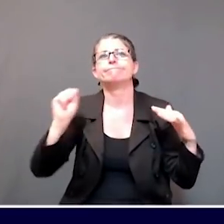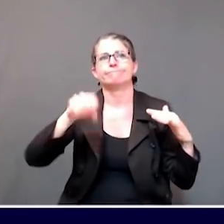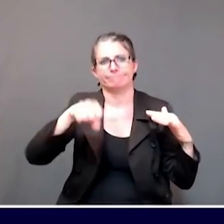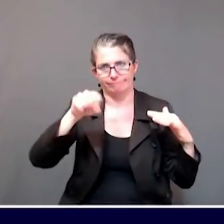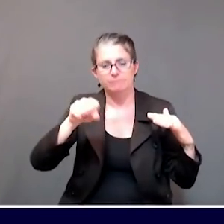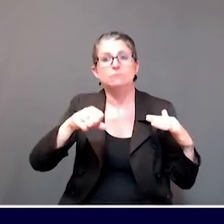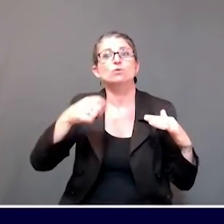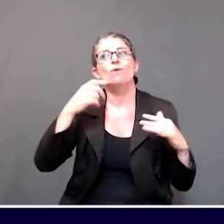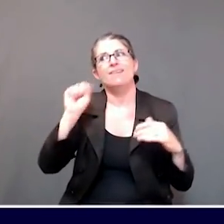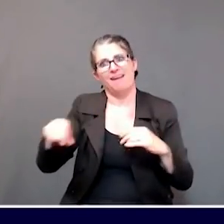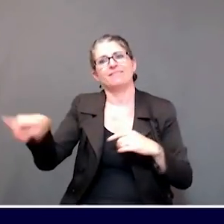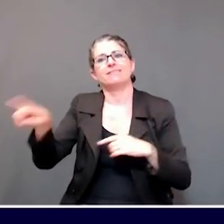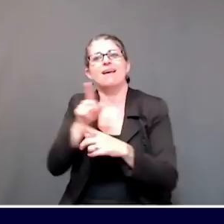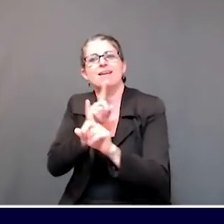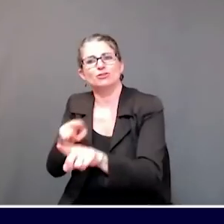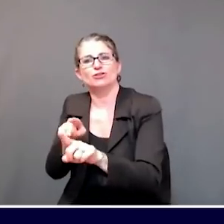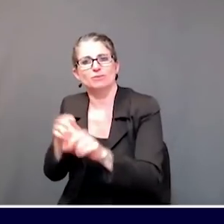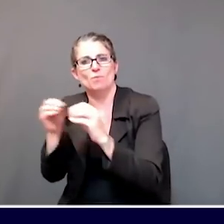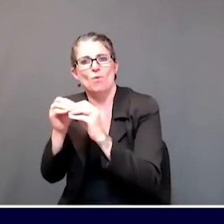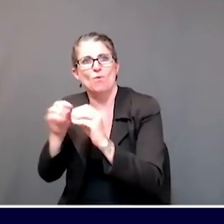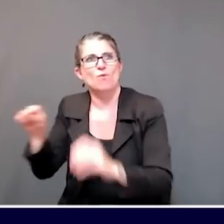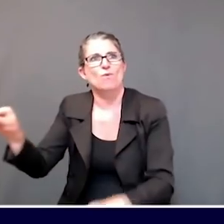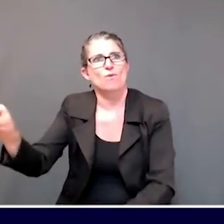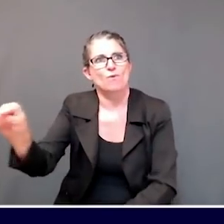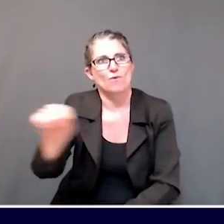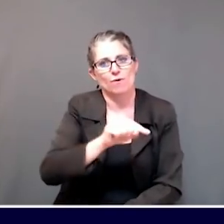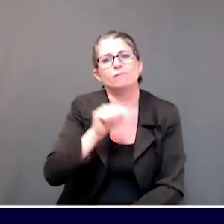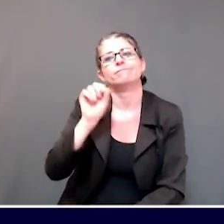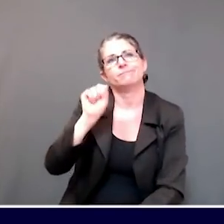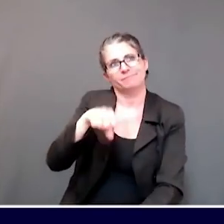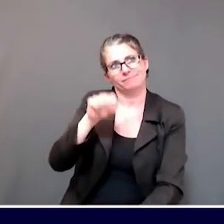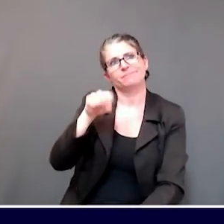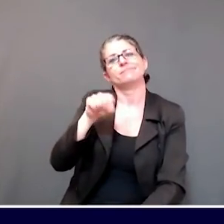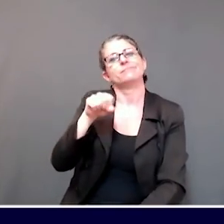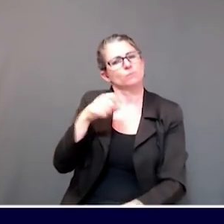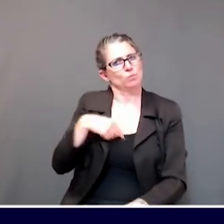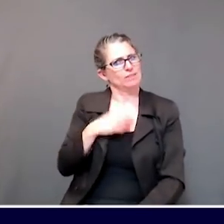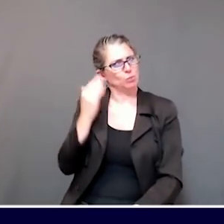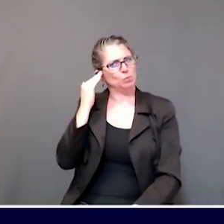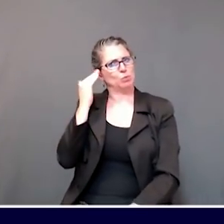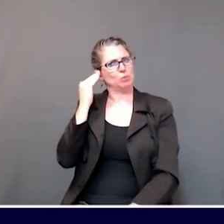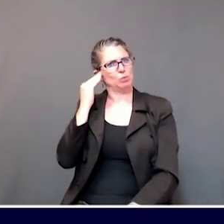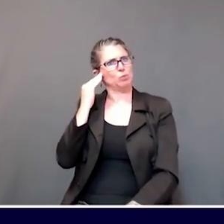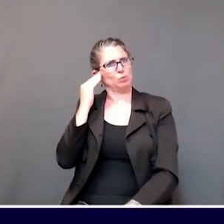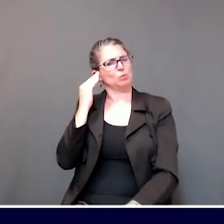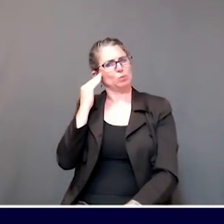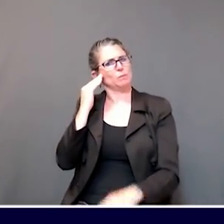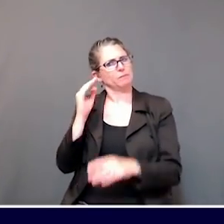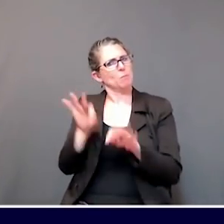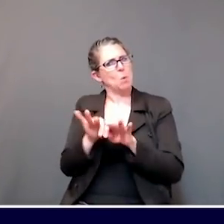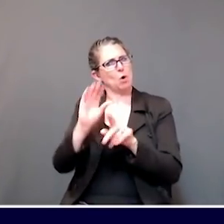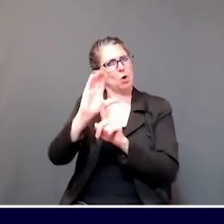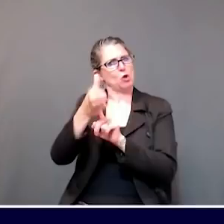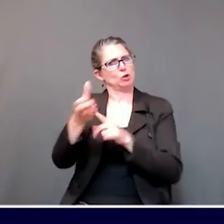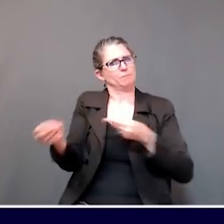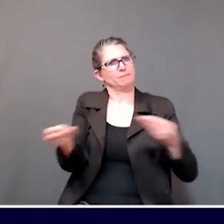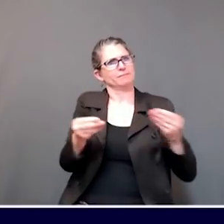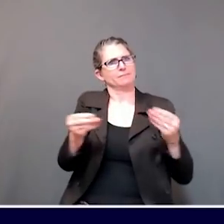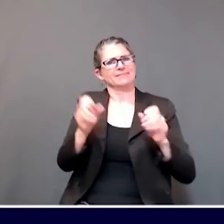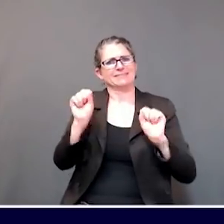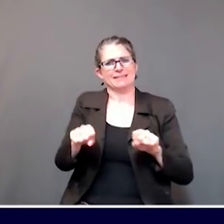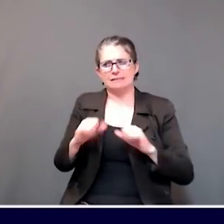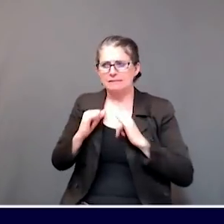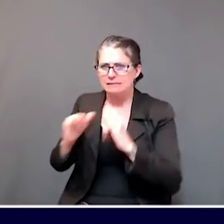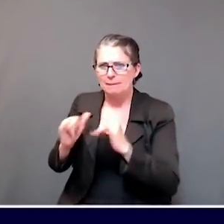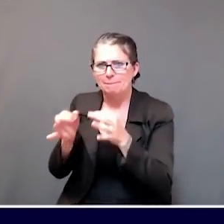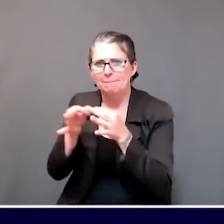deliberate nod to making sure we are speaking the same language as people who have COVID-19 out there do. And I'll add just 2